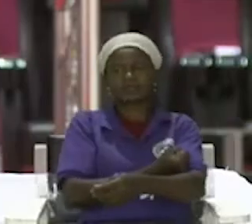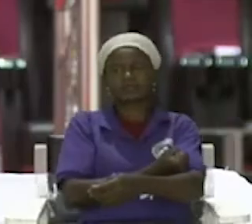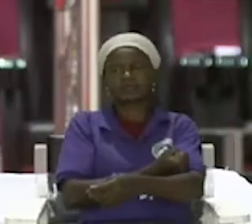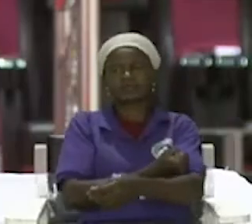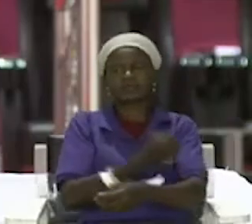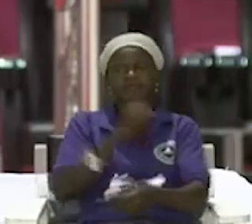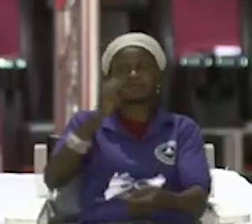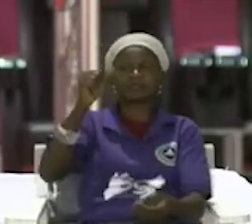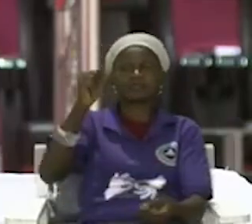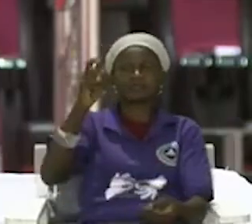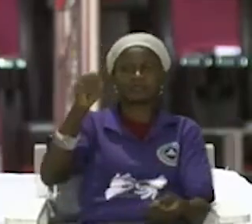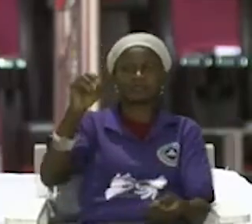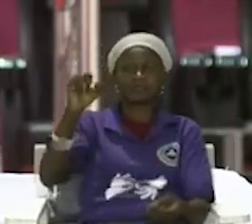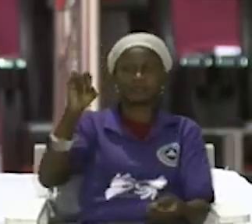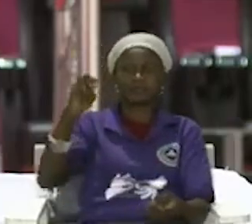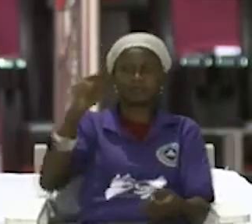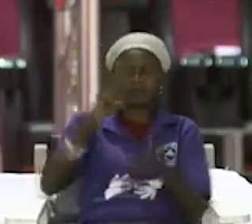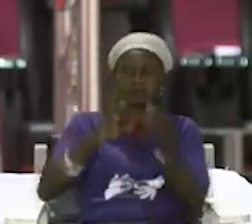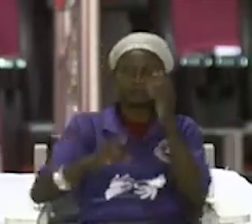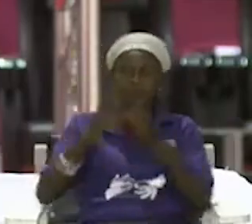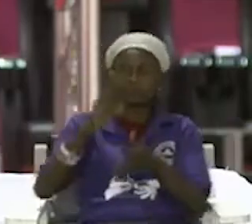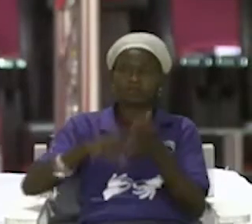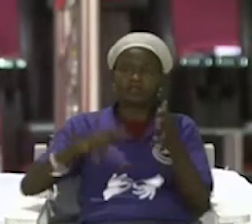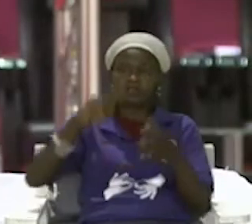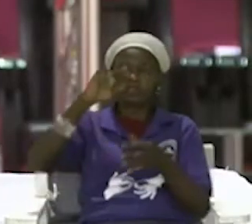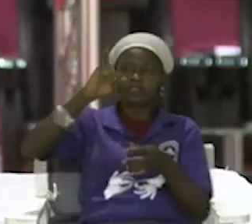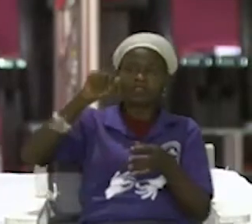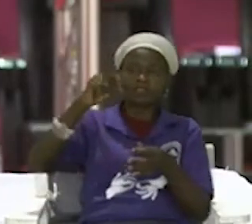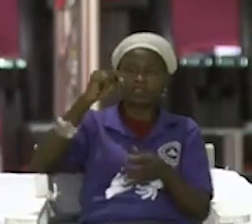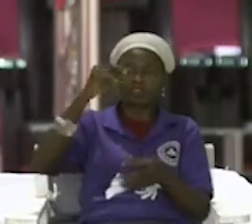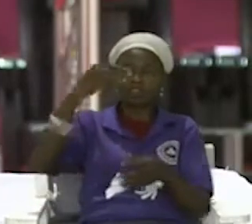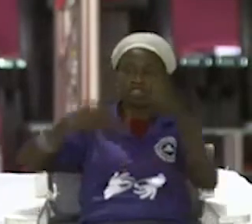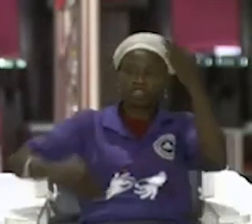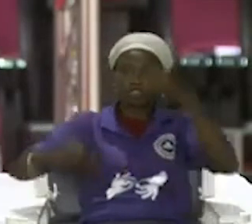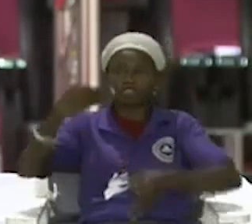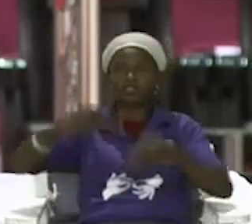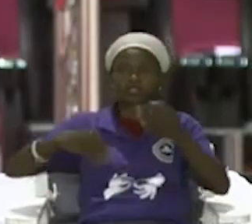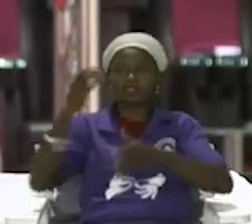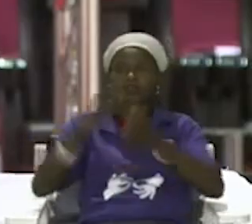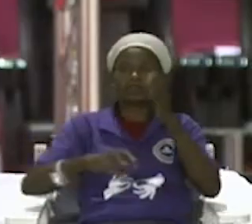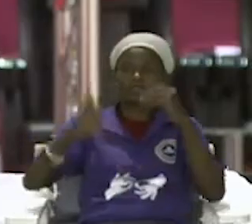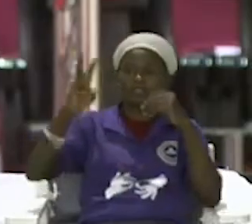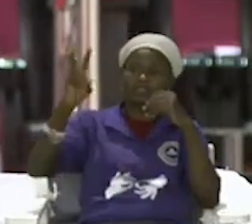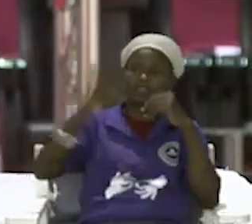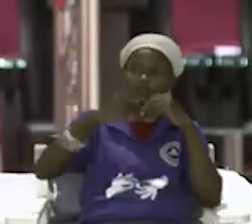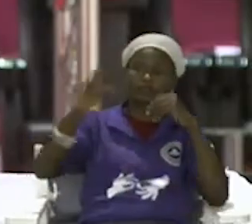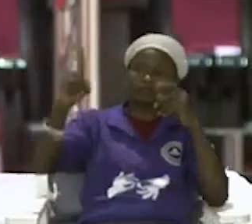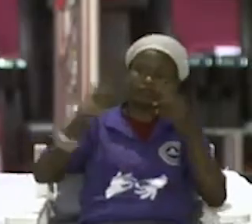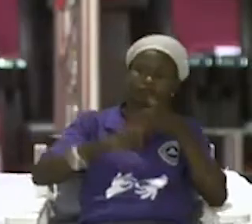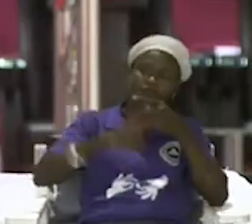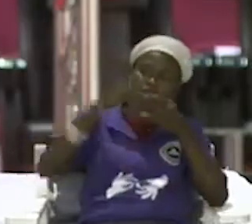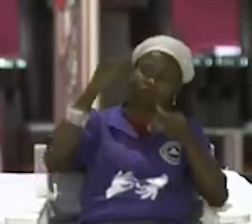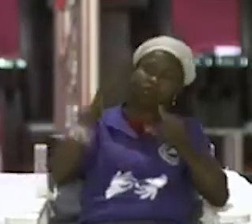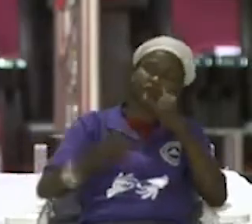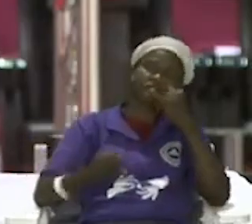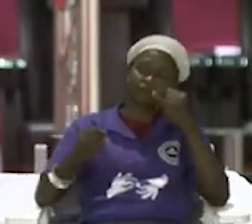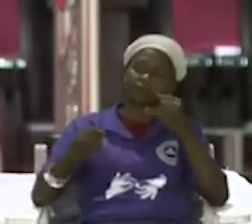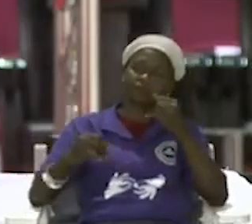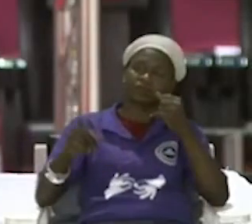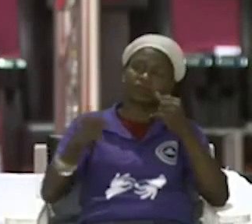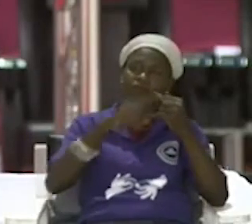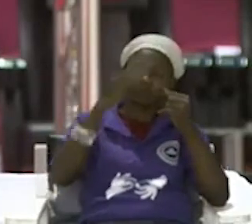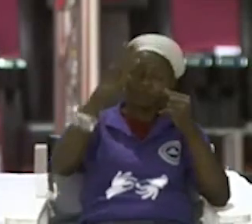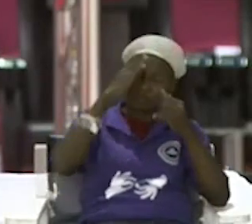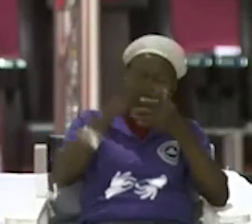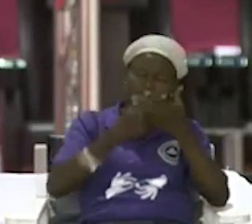read Judges chapter 16 from verse 1 to the end. Judges 16 from verse 1 to the end. You know what